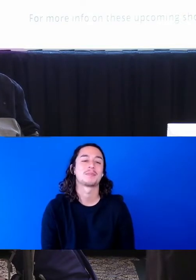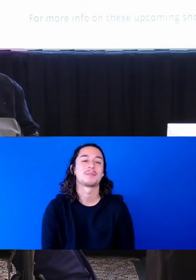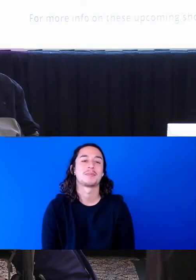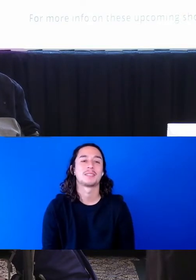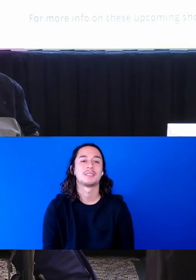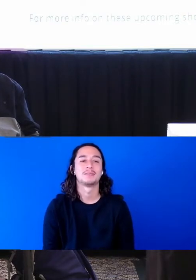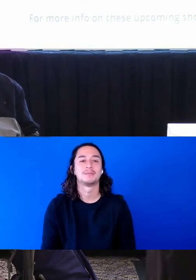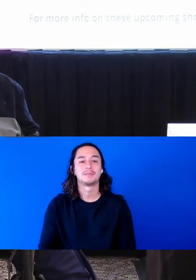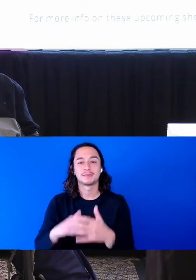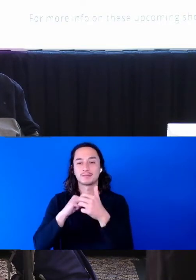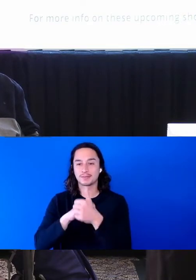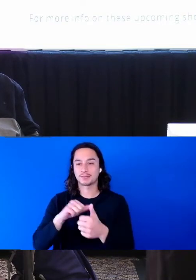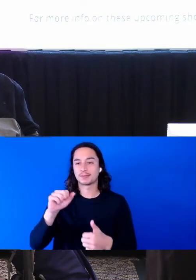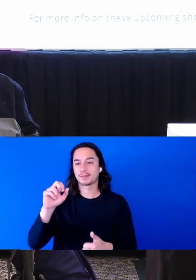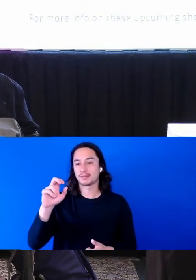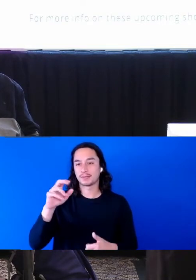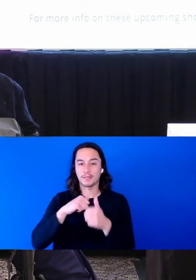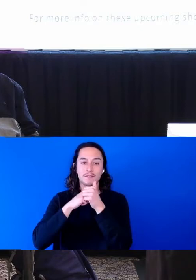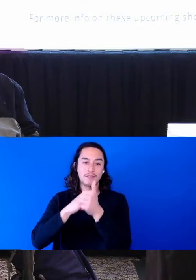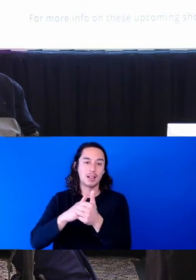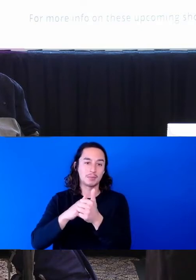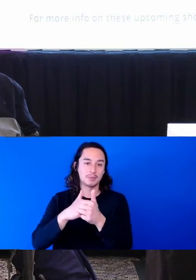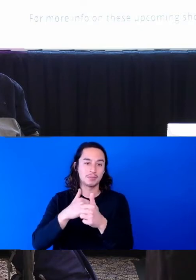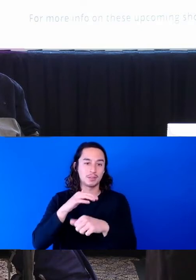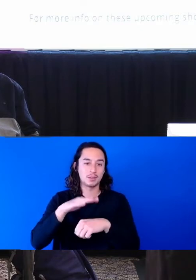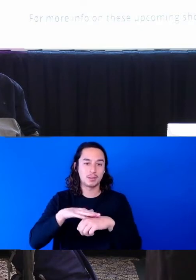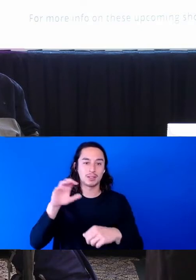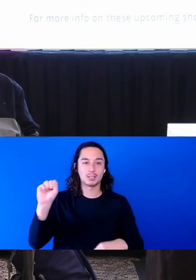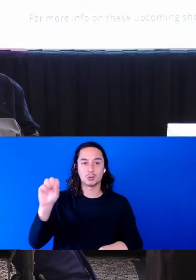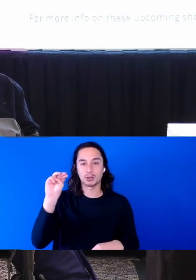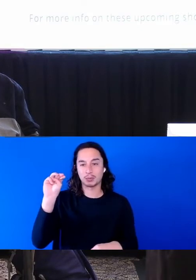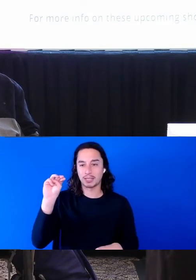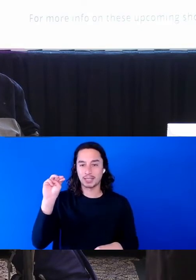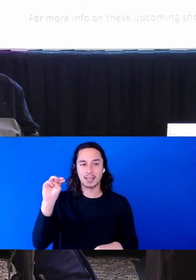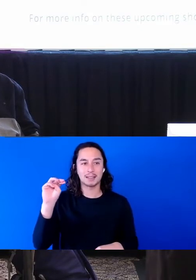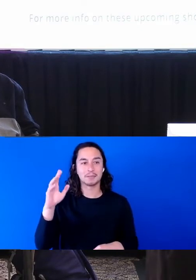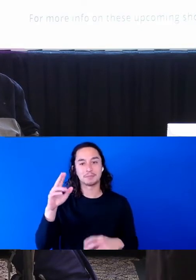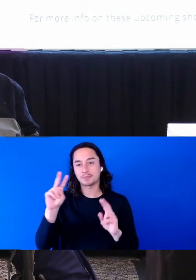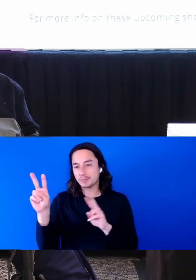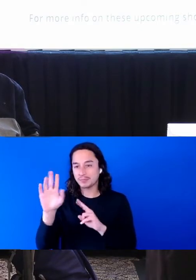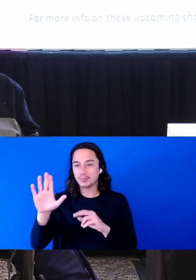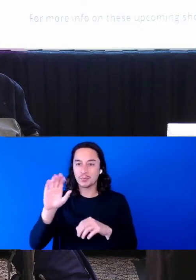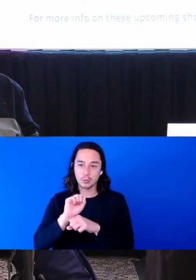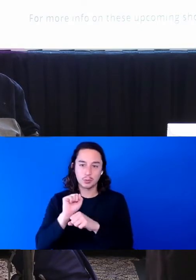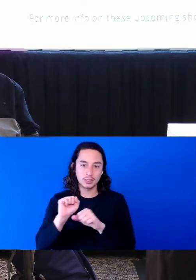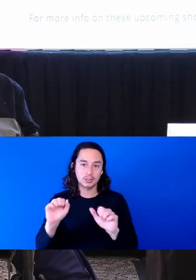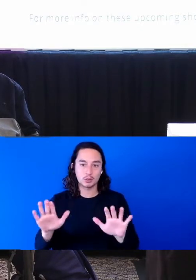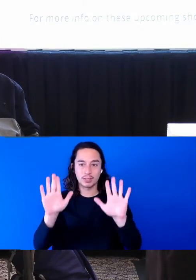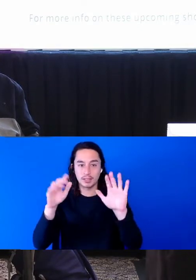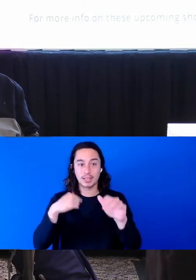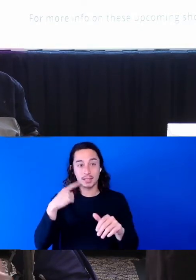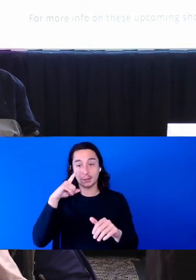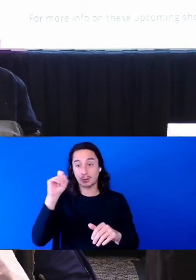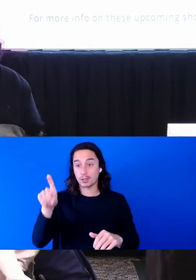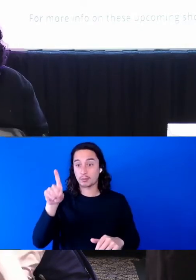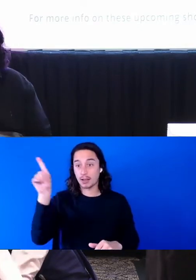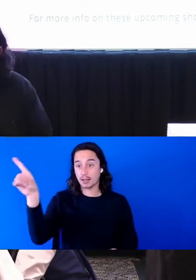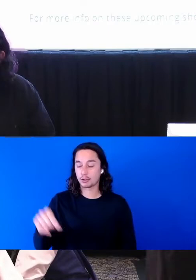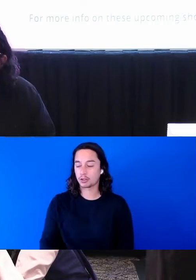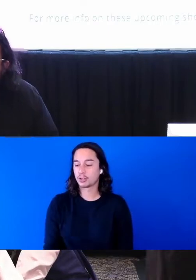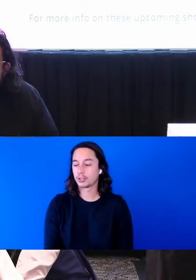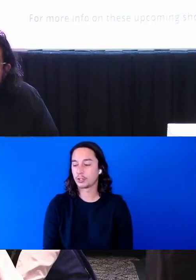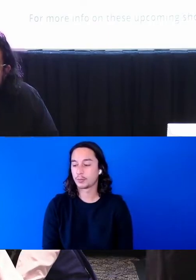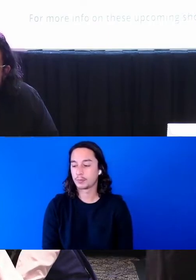Follow these two on the social medias. Stop their work. It's great. Maybe there's a question back here.